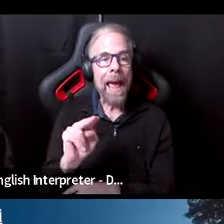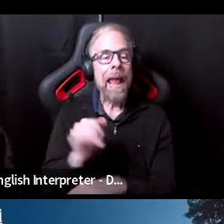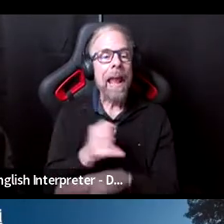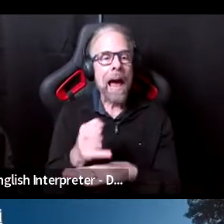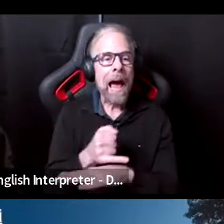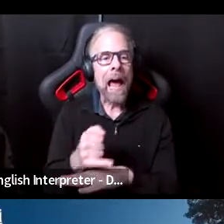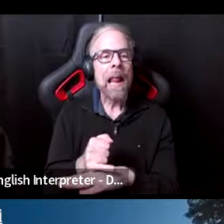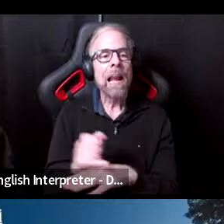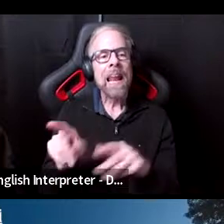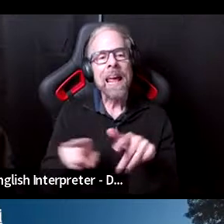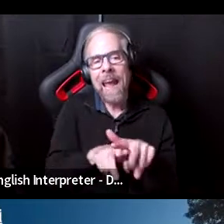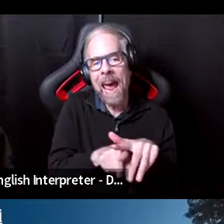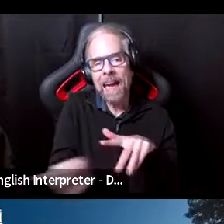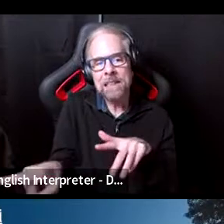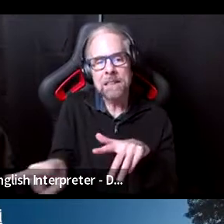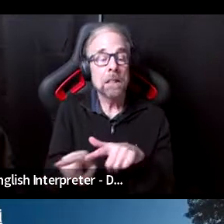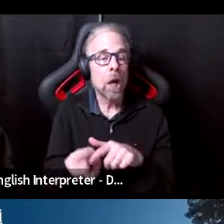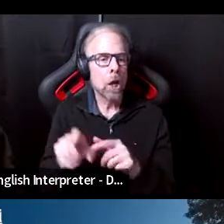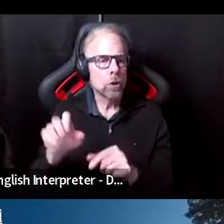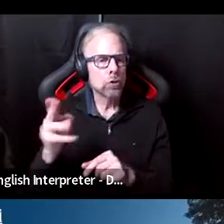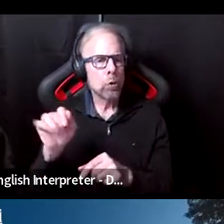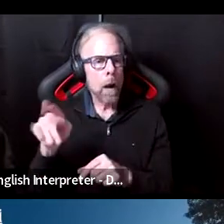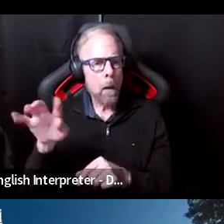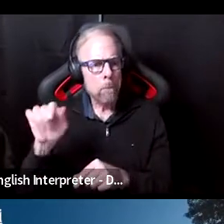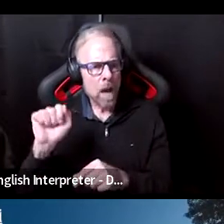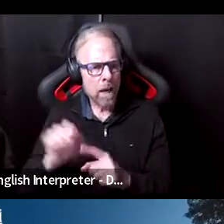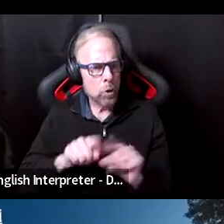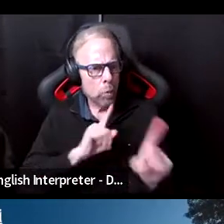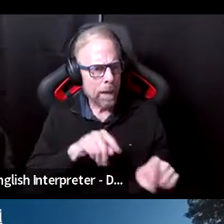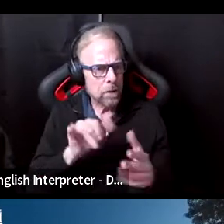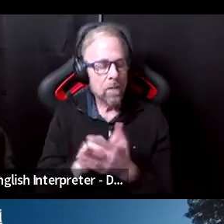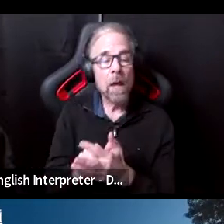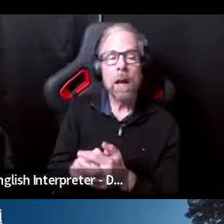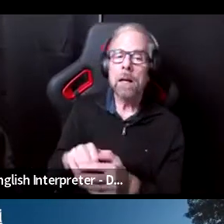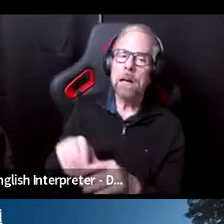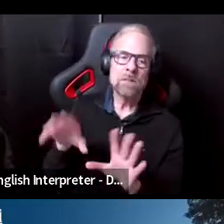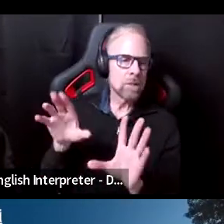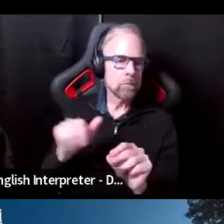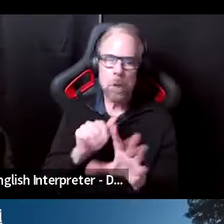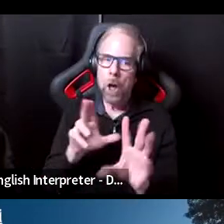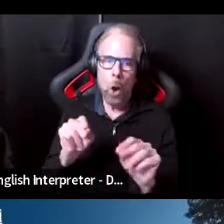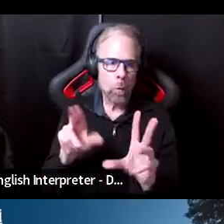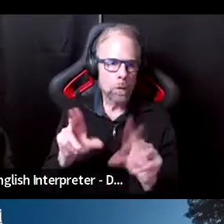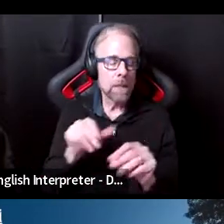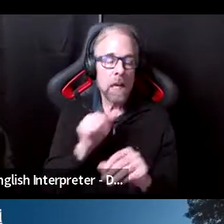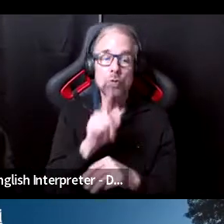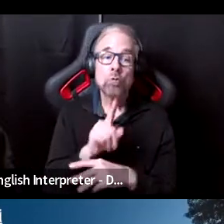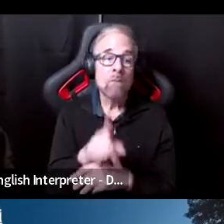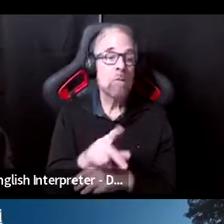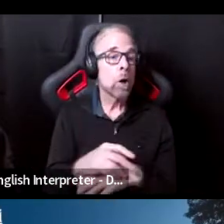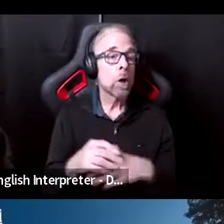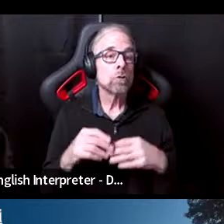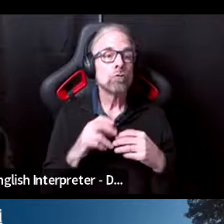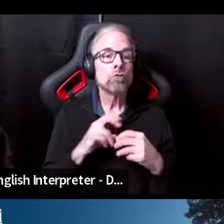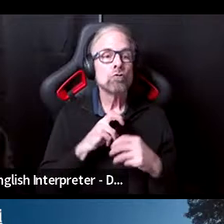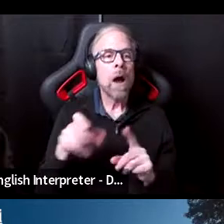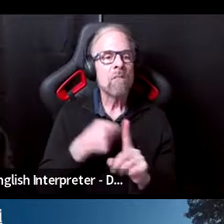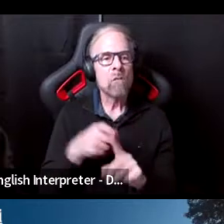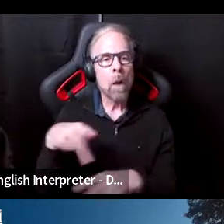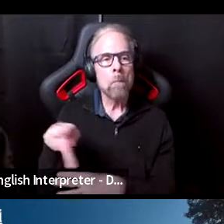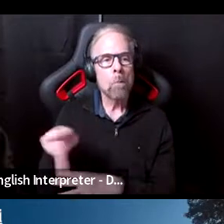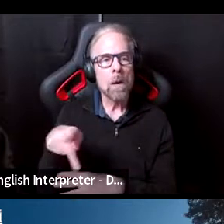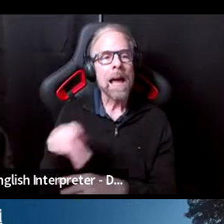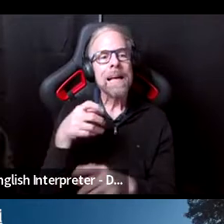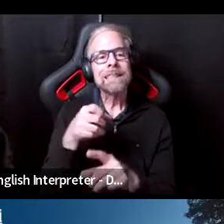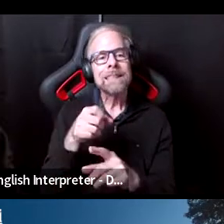you answer this question. Thank you, Kimberly. That is not the case. So if you're traveling from Portland, south of Hayden